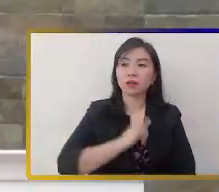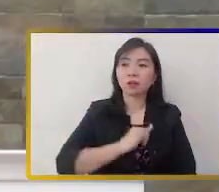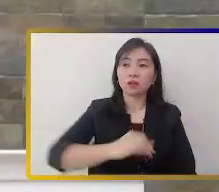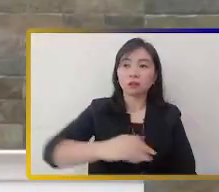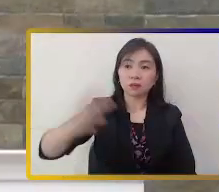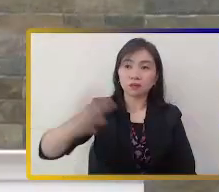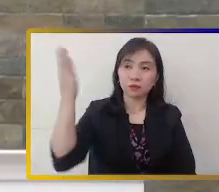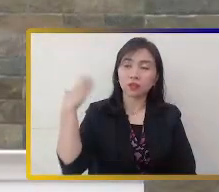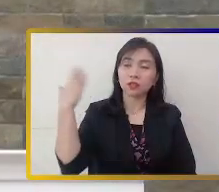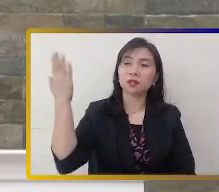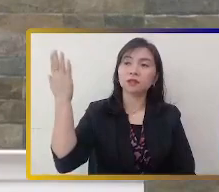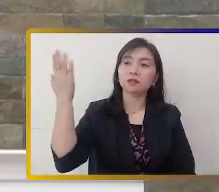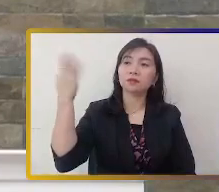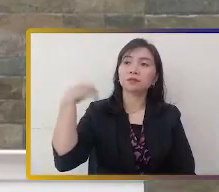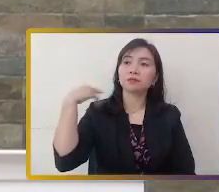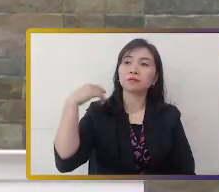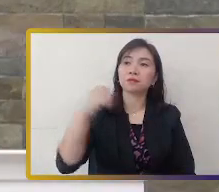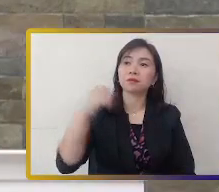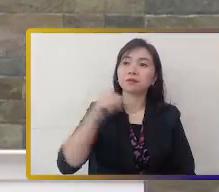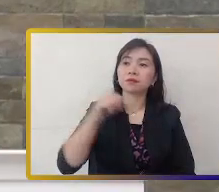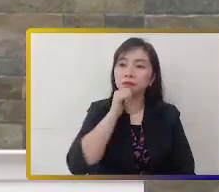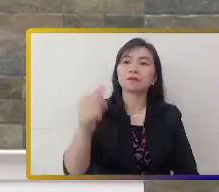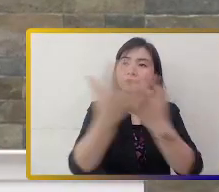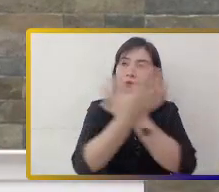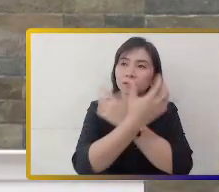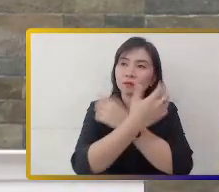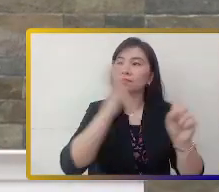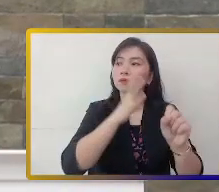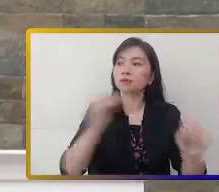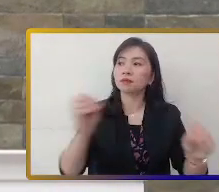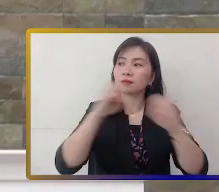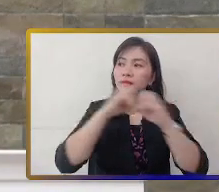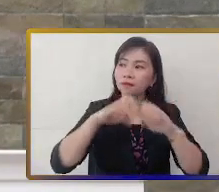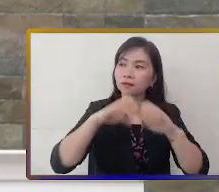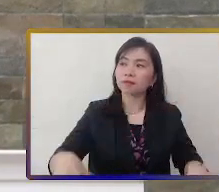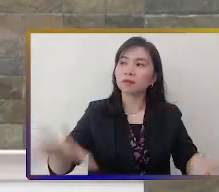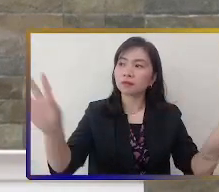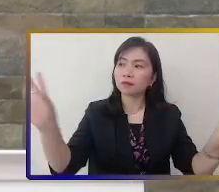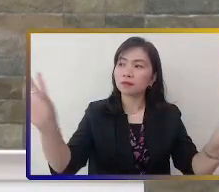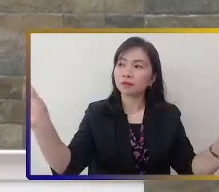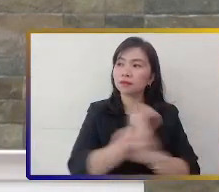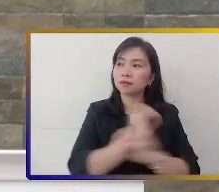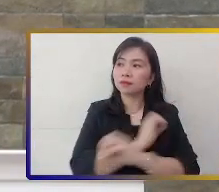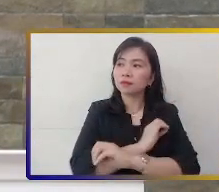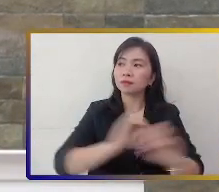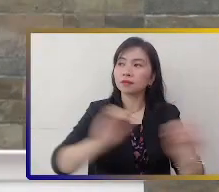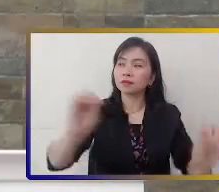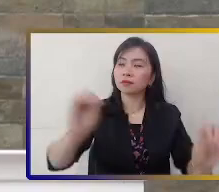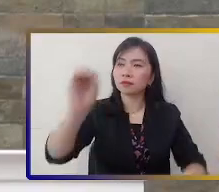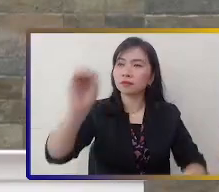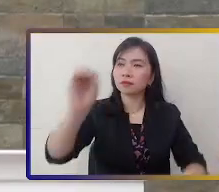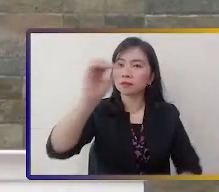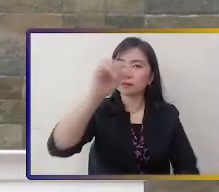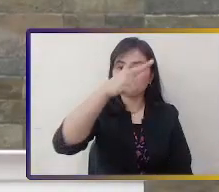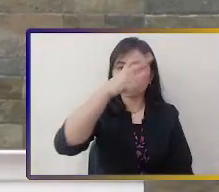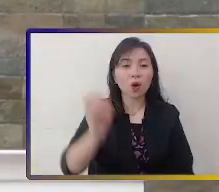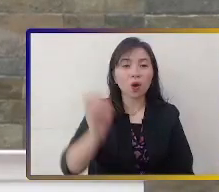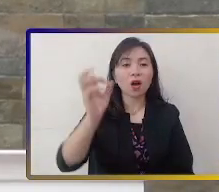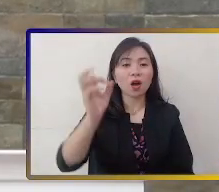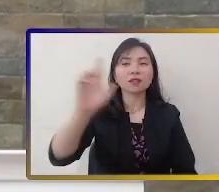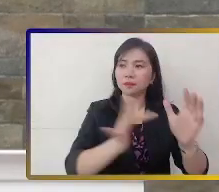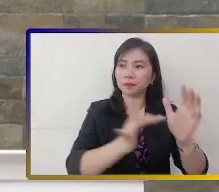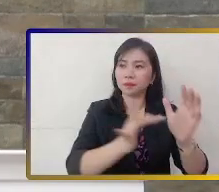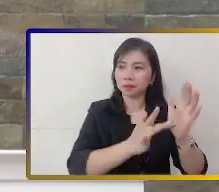I was lost and undone without God or